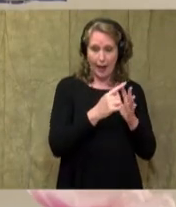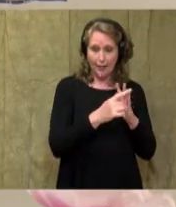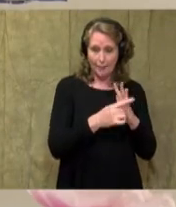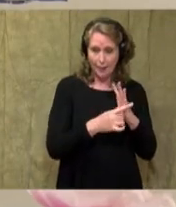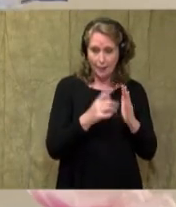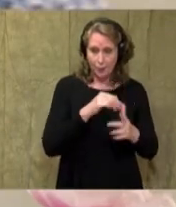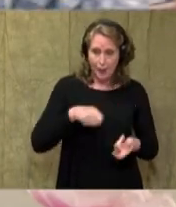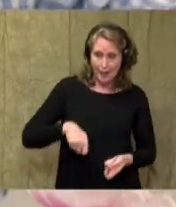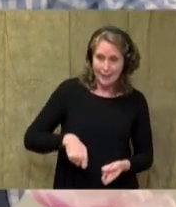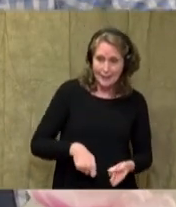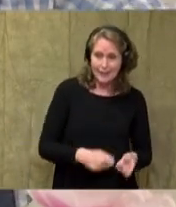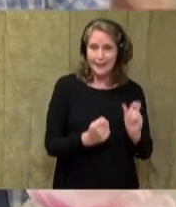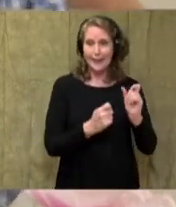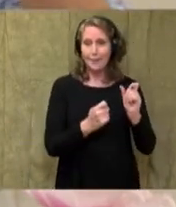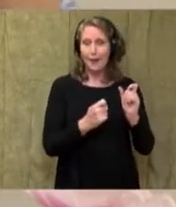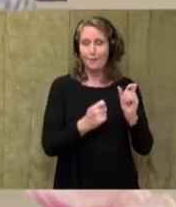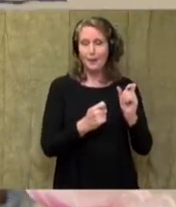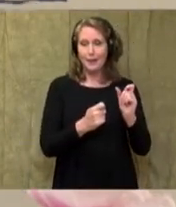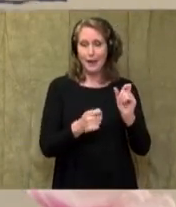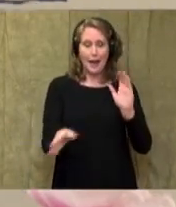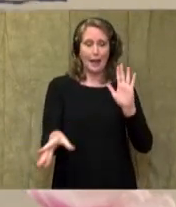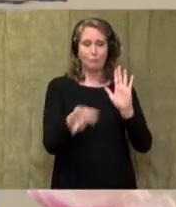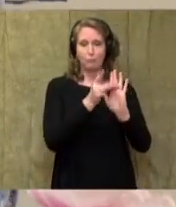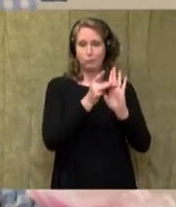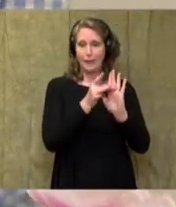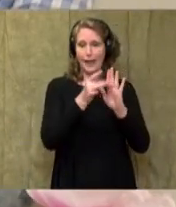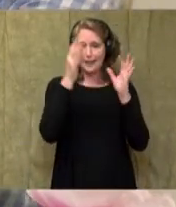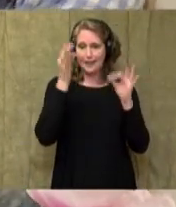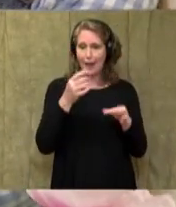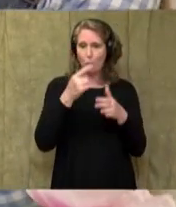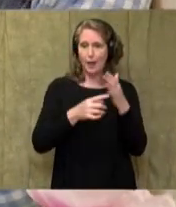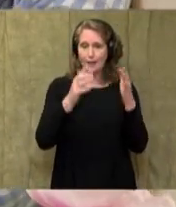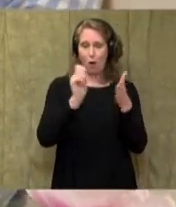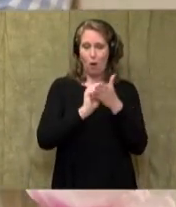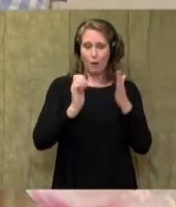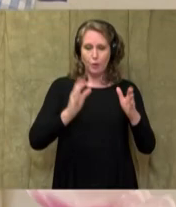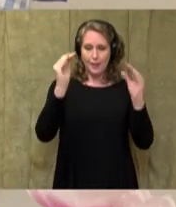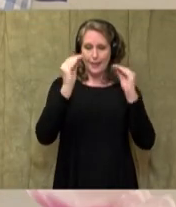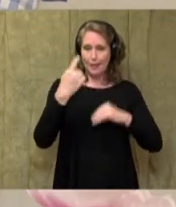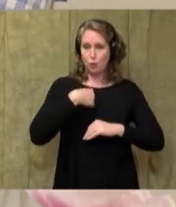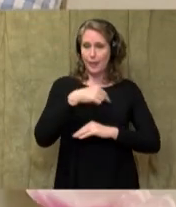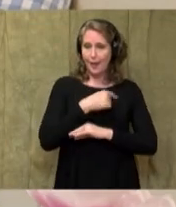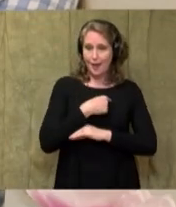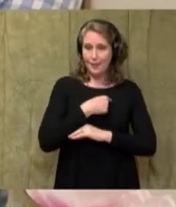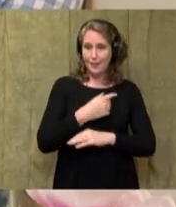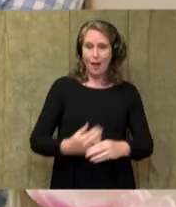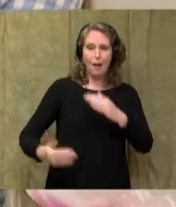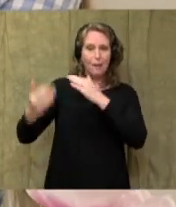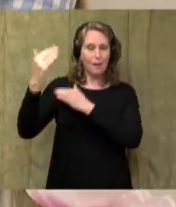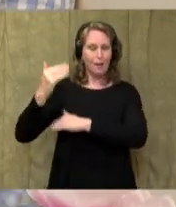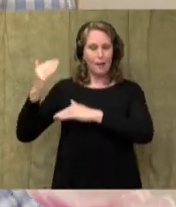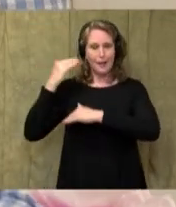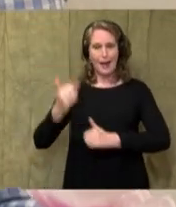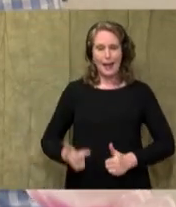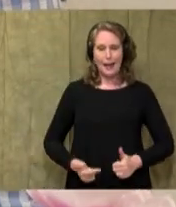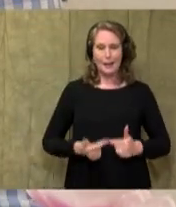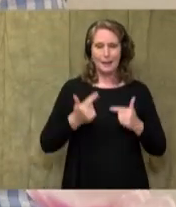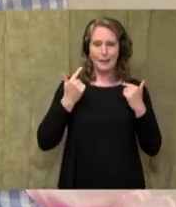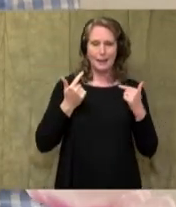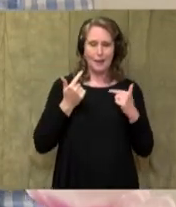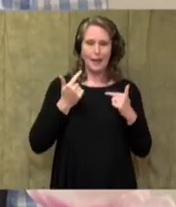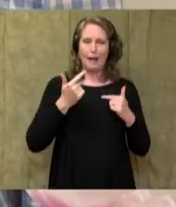up out of our flower garden and determine the lesson. Once upon a time, there lived a